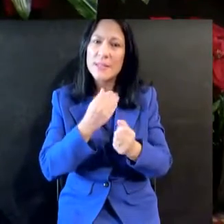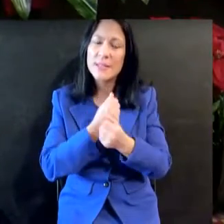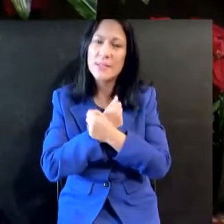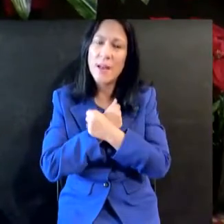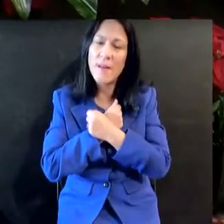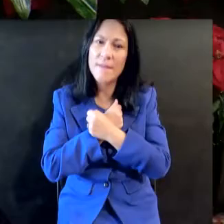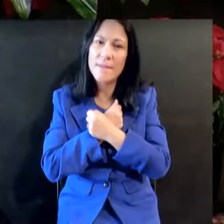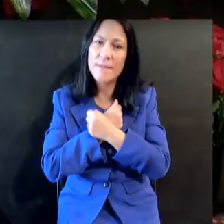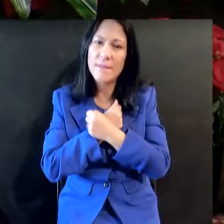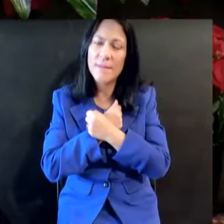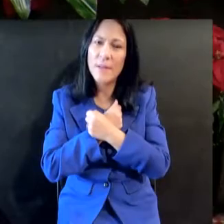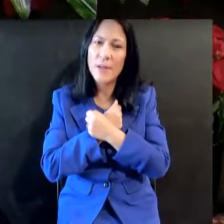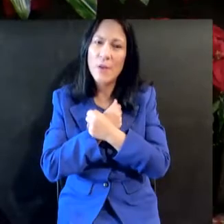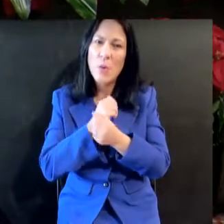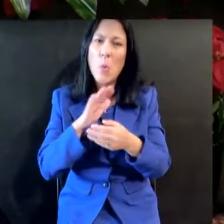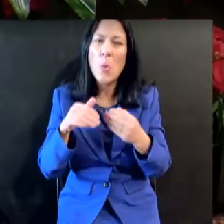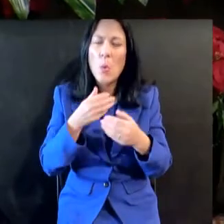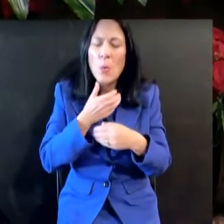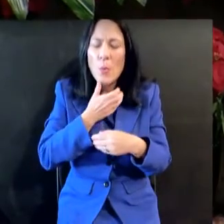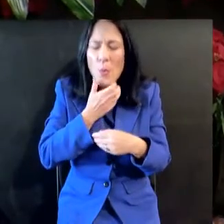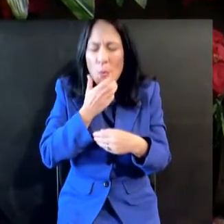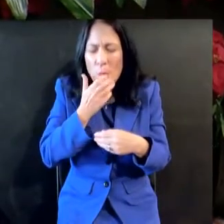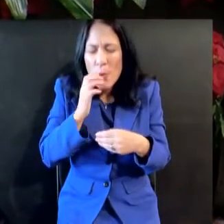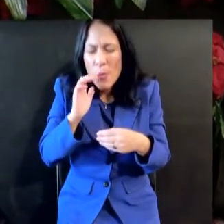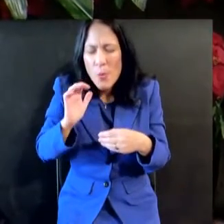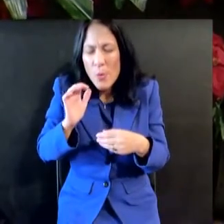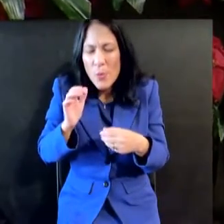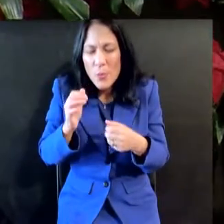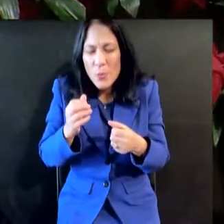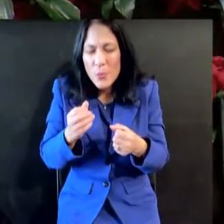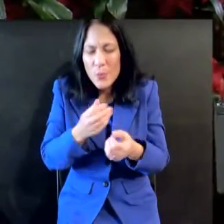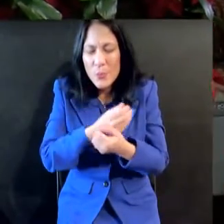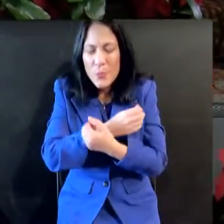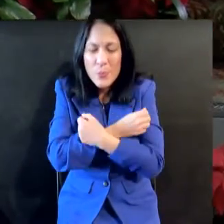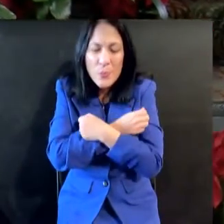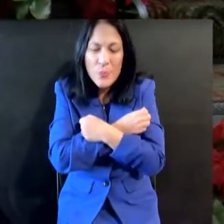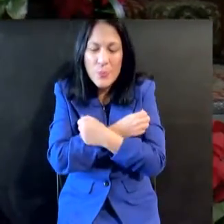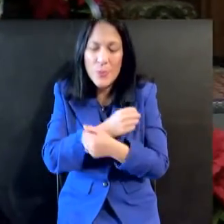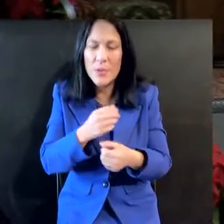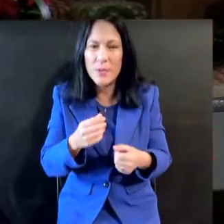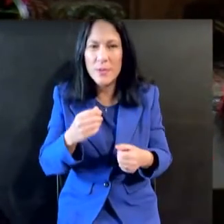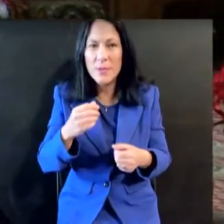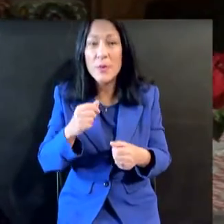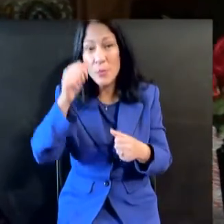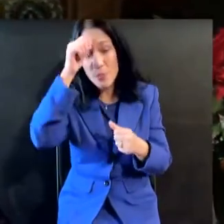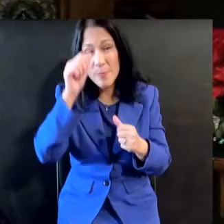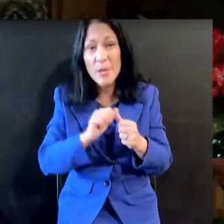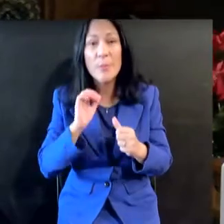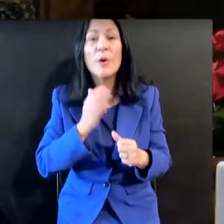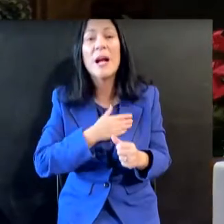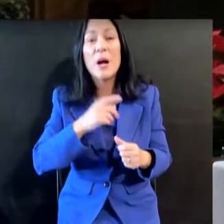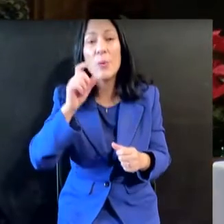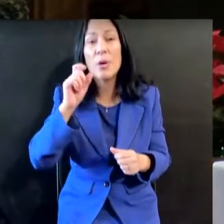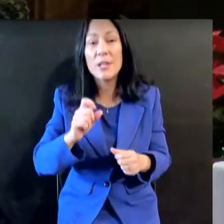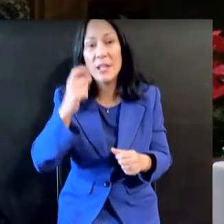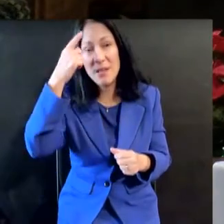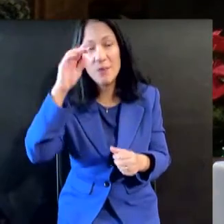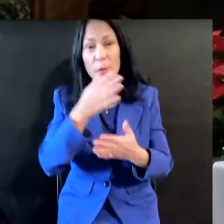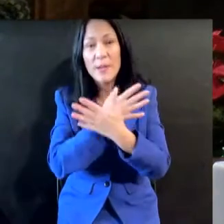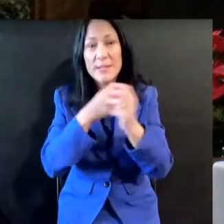In all the warmth and fuzziness of Christmas, don't forget our need for a Savior. Don't forget how desperately we need